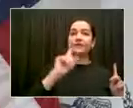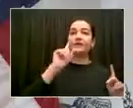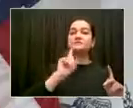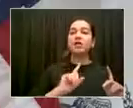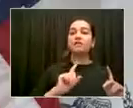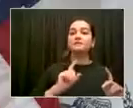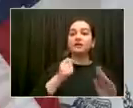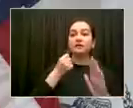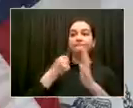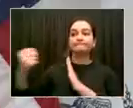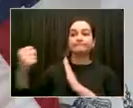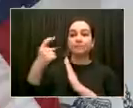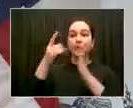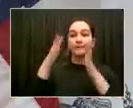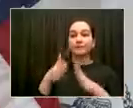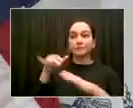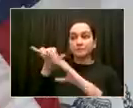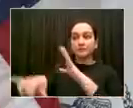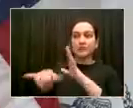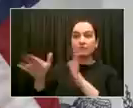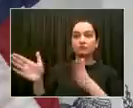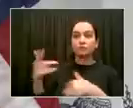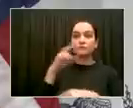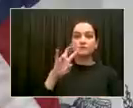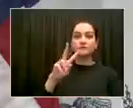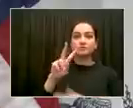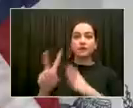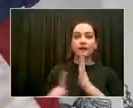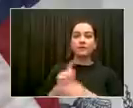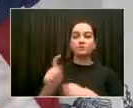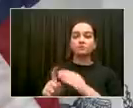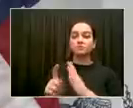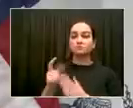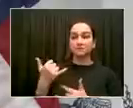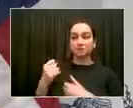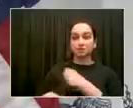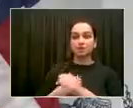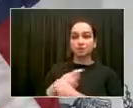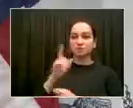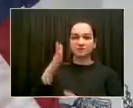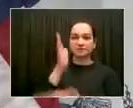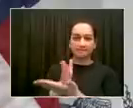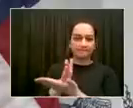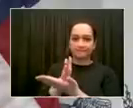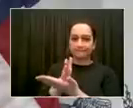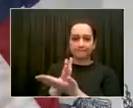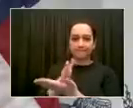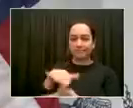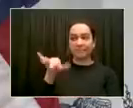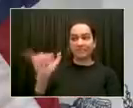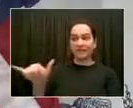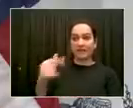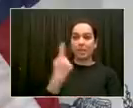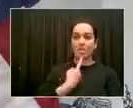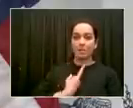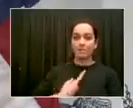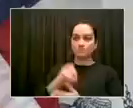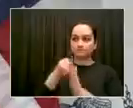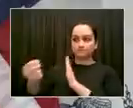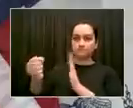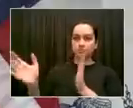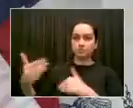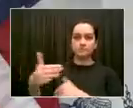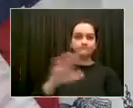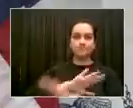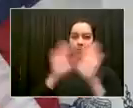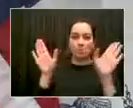That will happen this year, that will happen soon, but there was a lot to work out. A lot of legal issues, a lot of issues